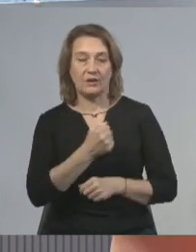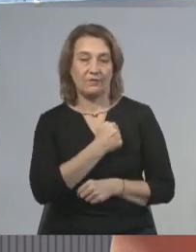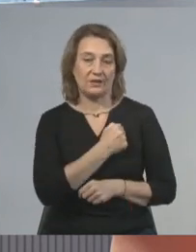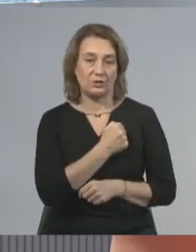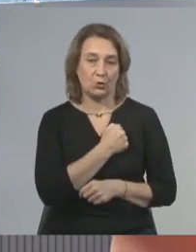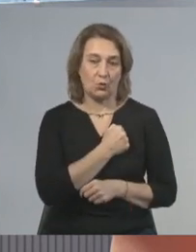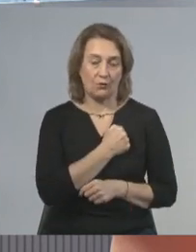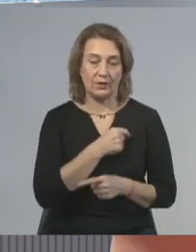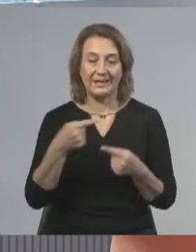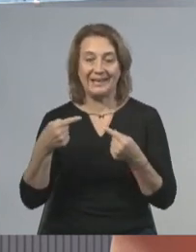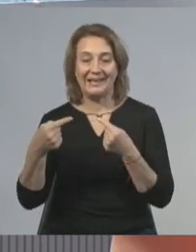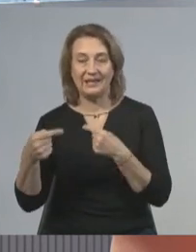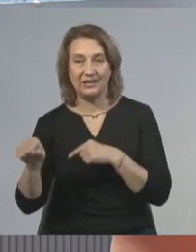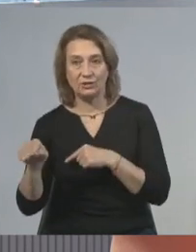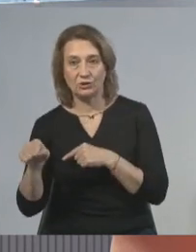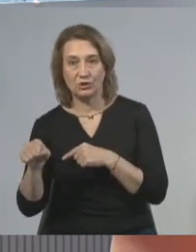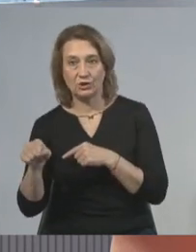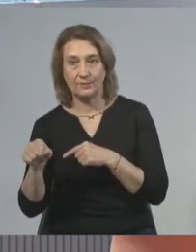the decisions